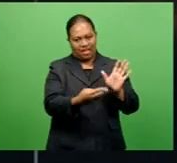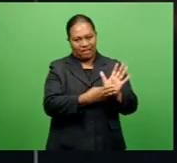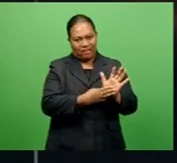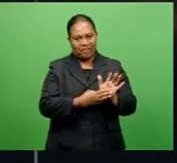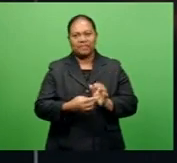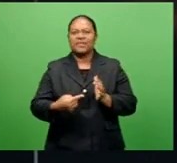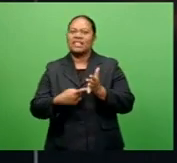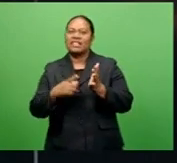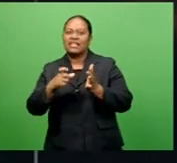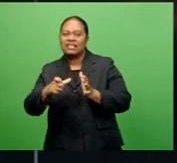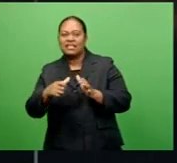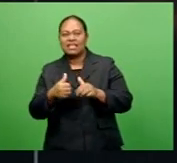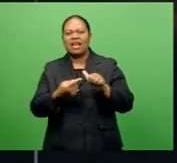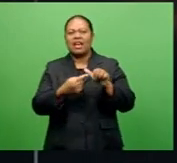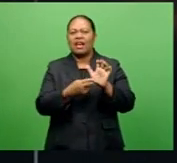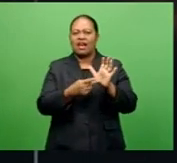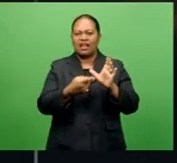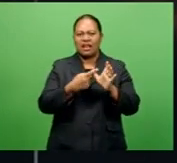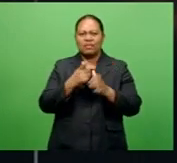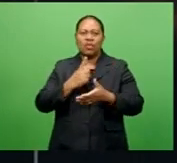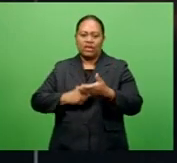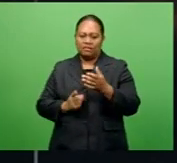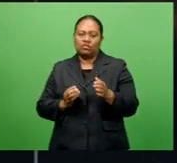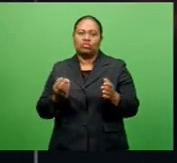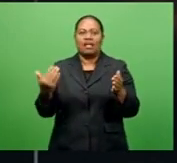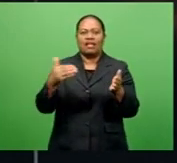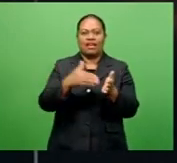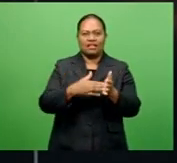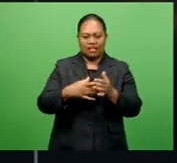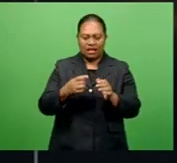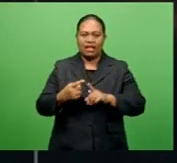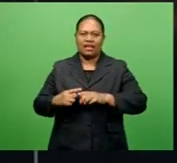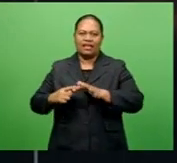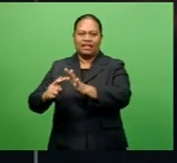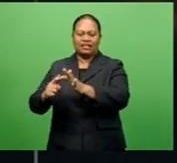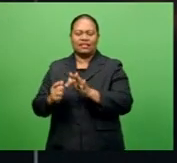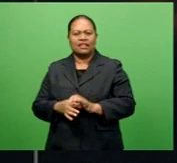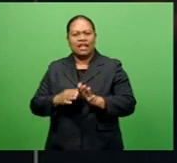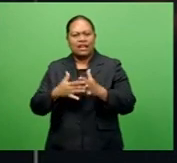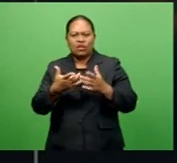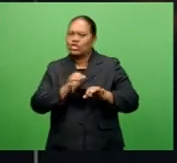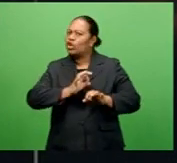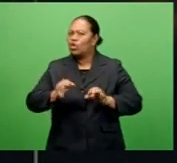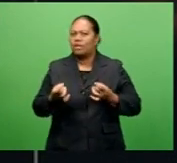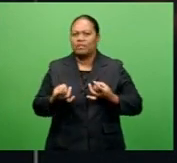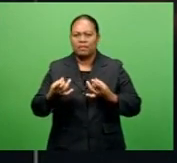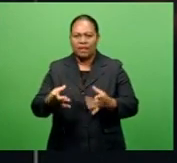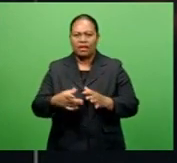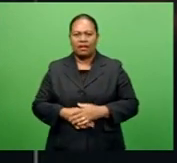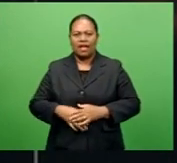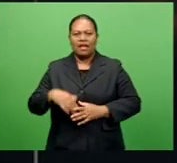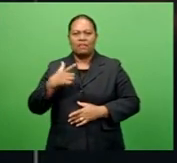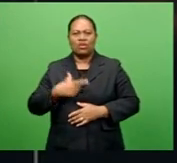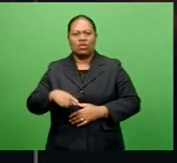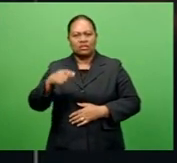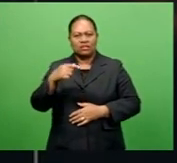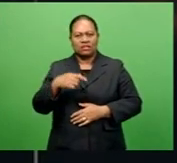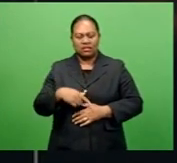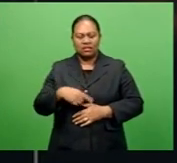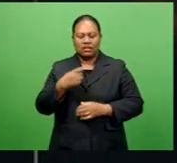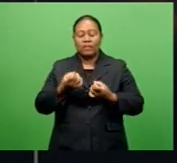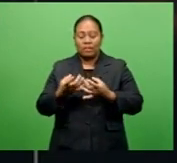as TC Ana was hammering the Eastern Division. Residents say they were not prepared for the Category 2